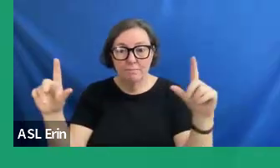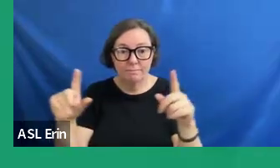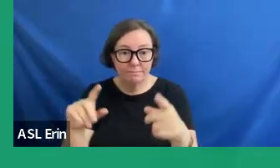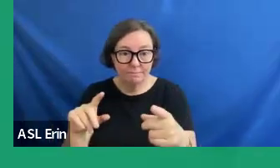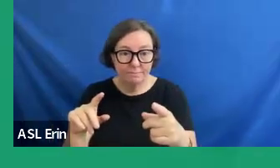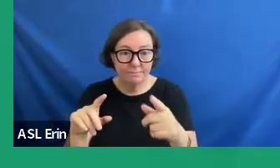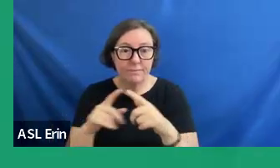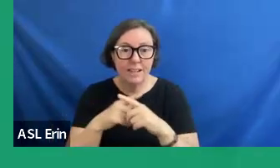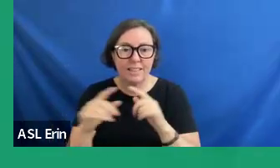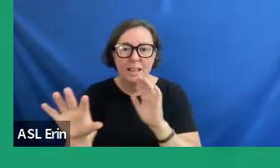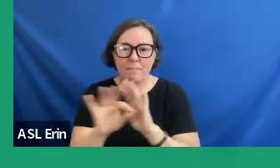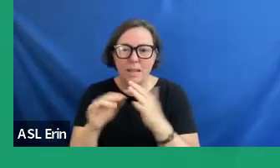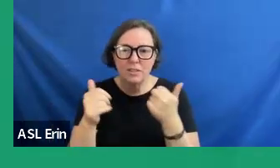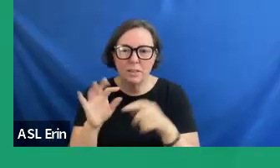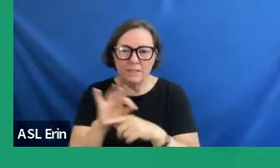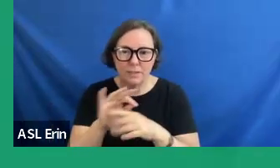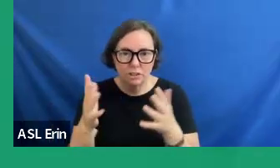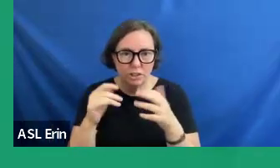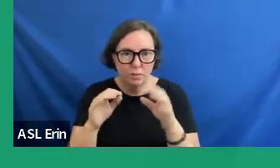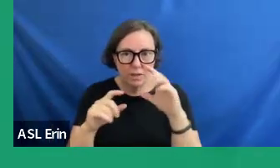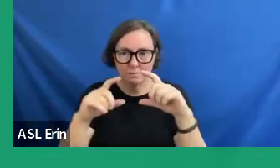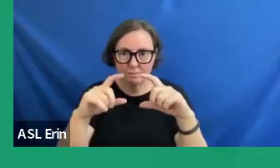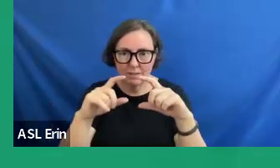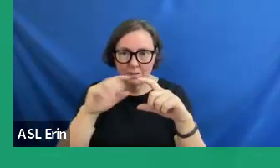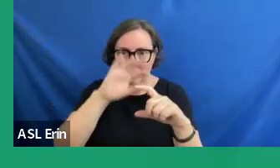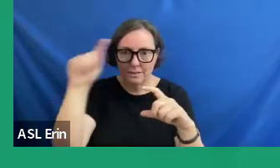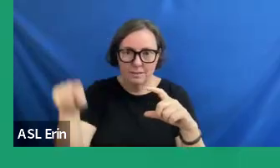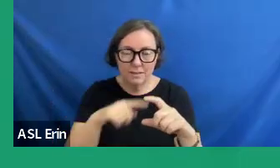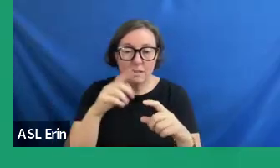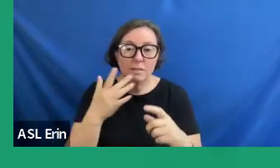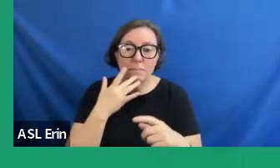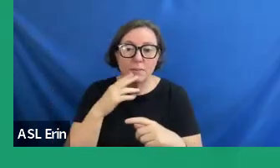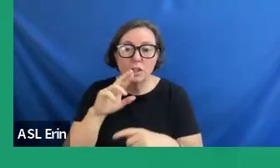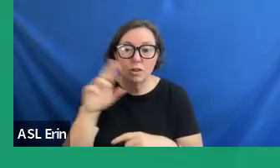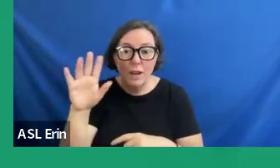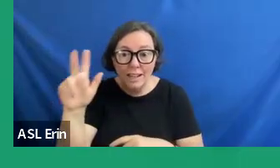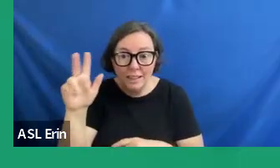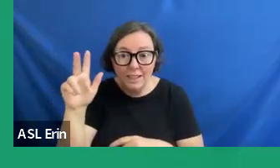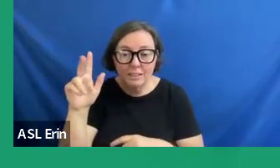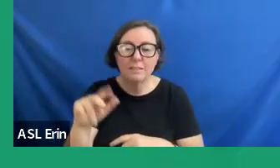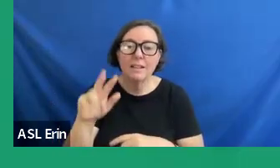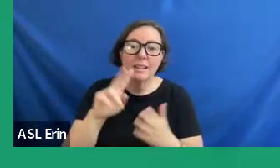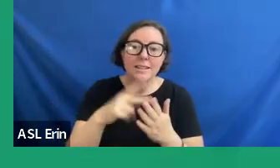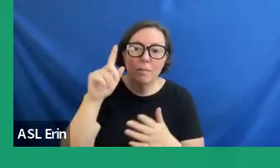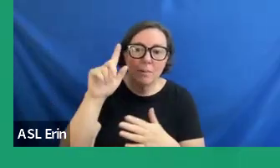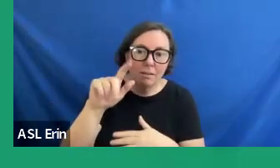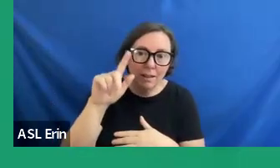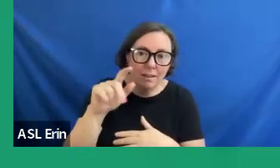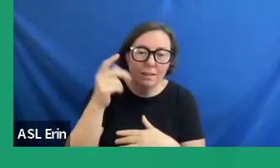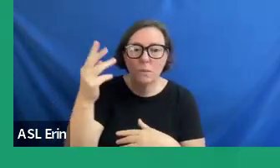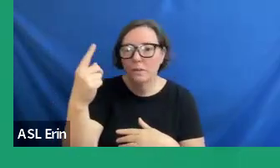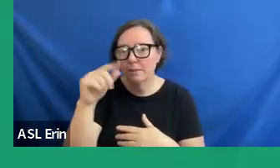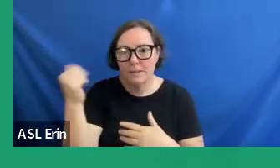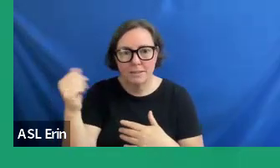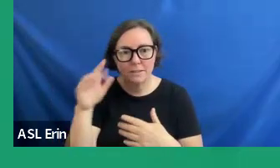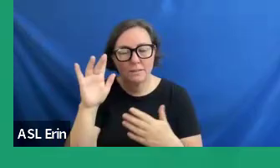and then choose what function you want to perform, whether that's right-click, double-click, or something else. To open the Google